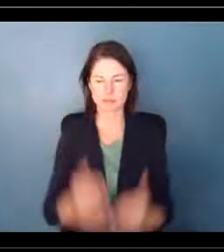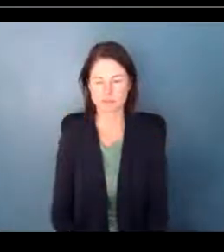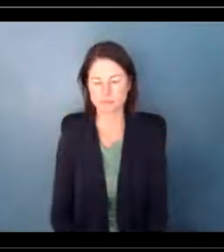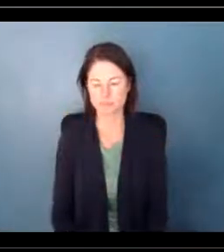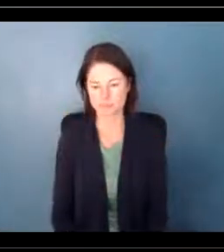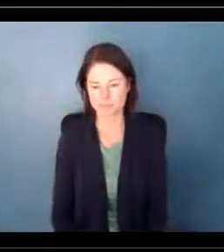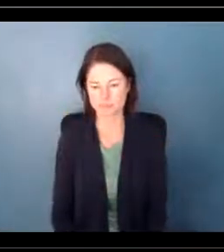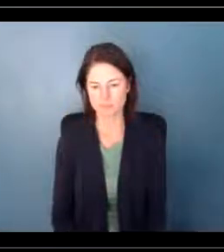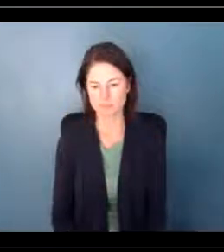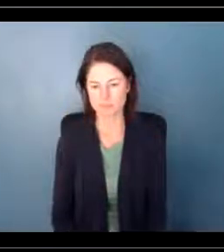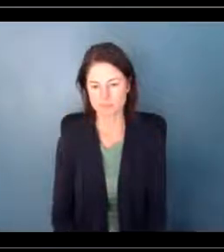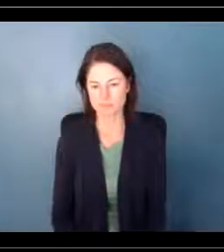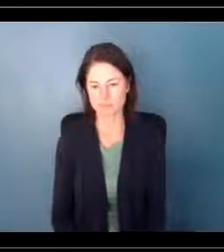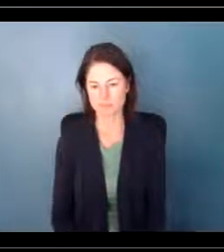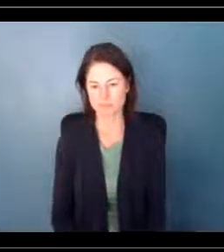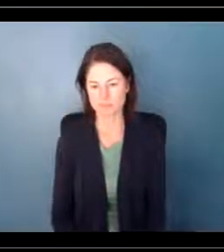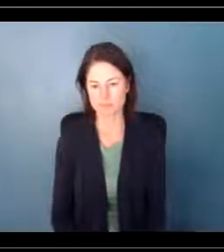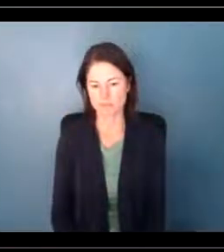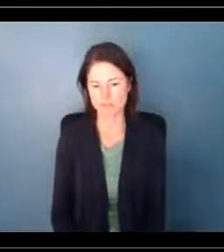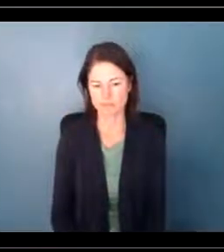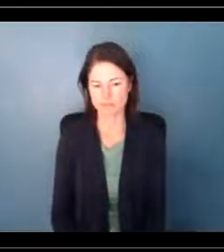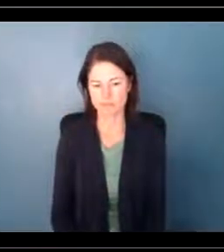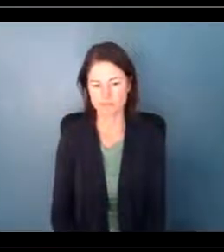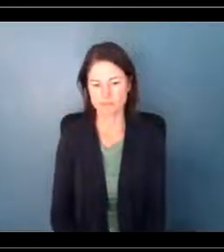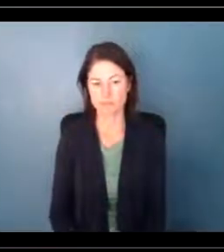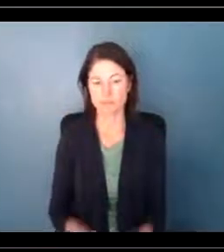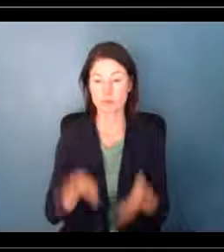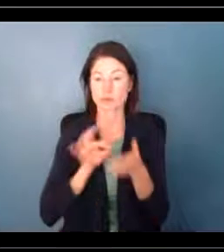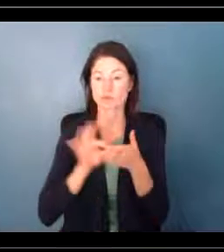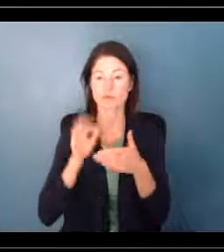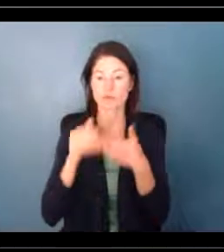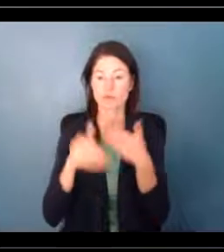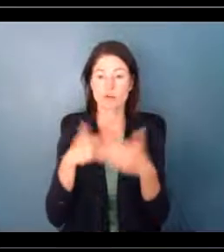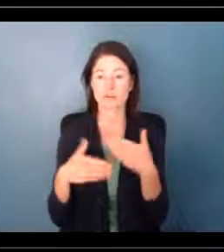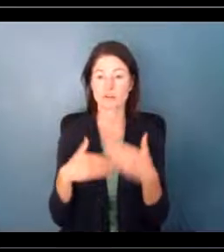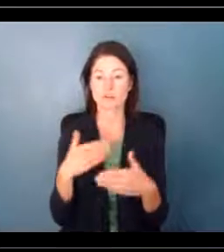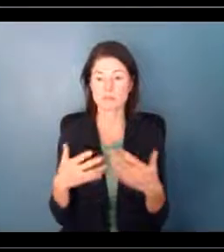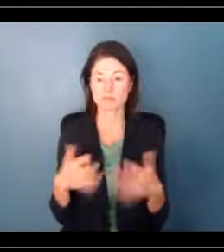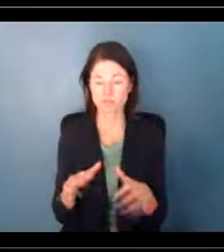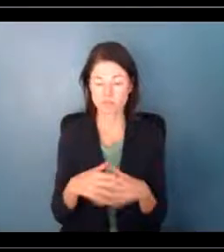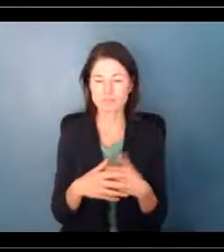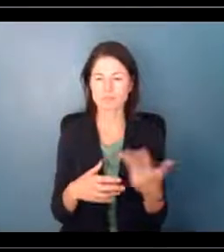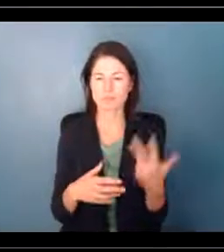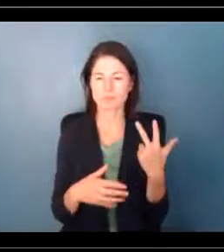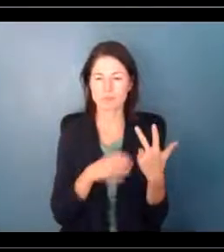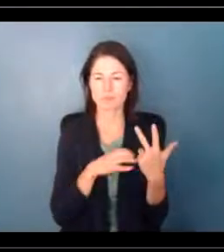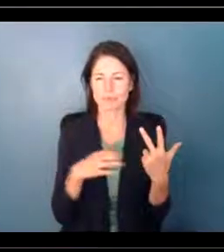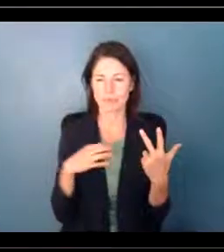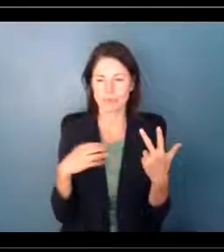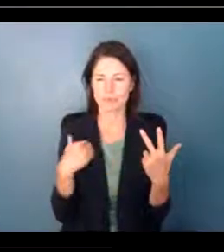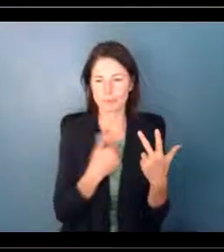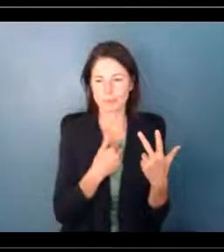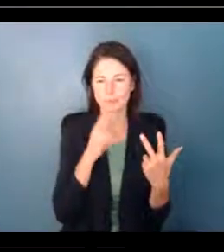And once we go through that scoring process, we do have at least 3 committee members that are reviewing each